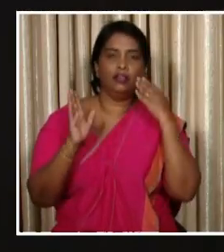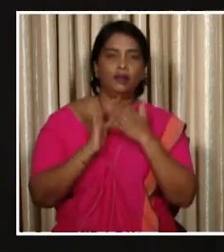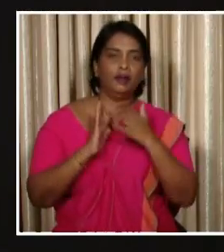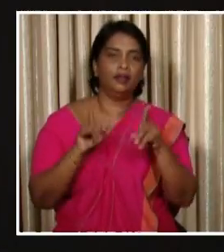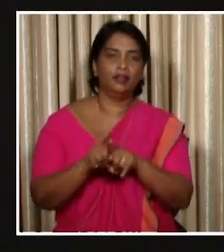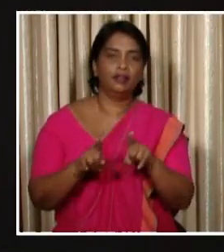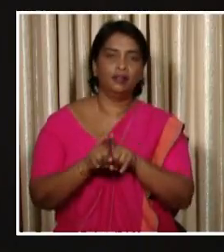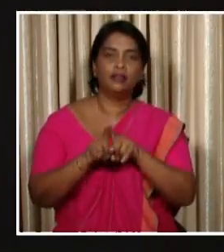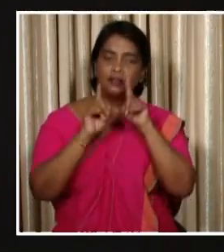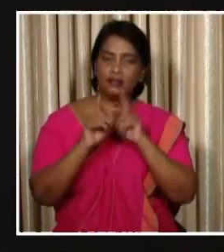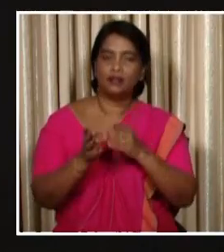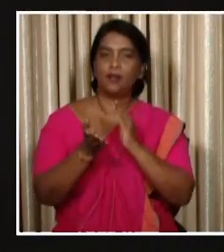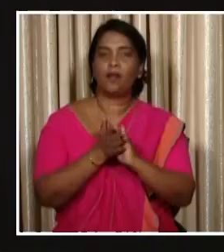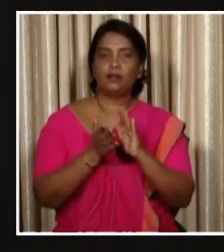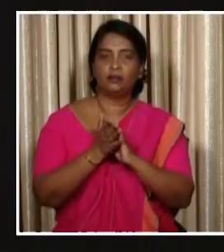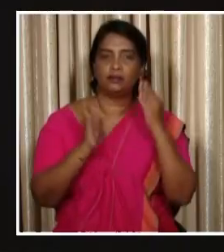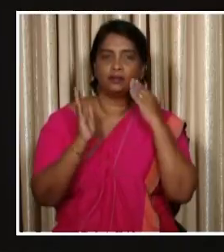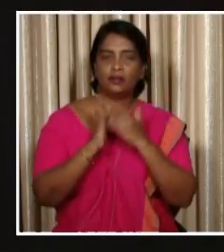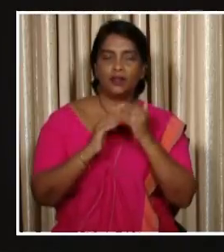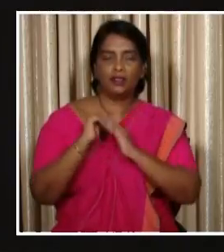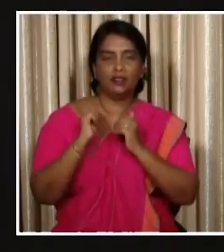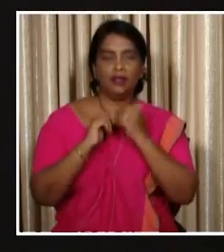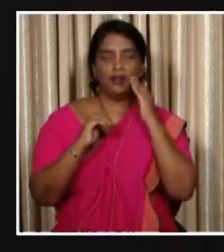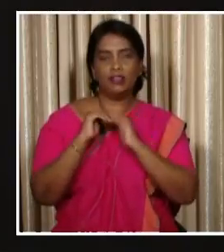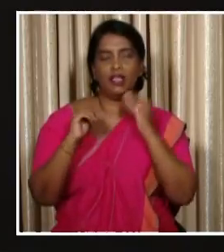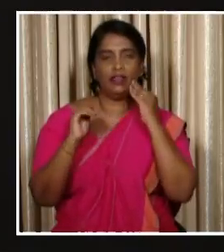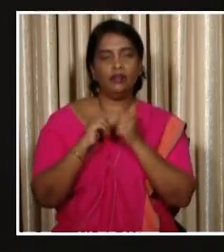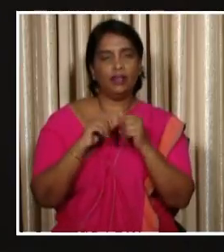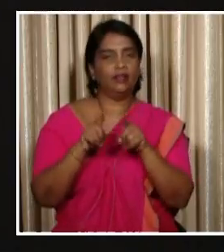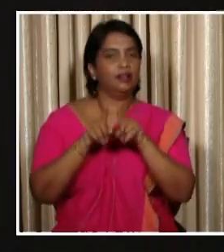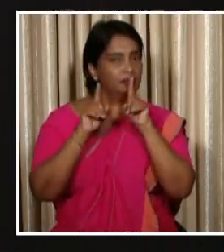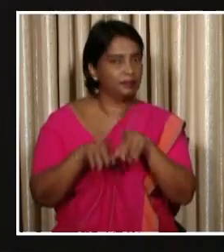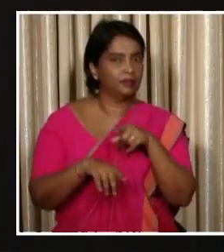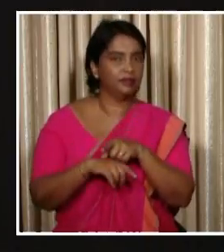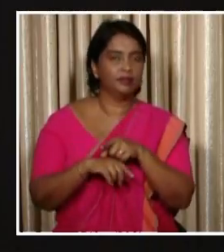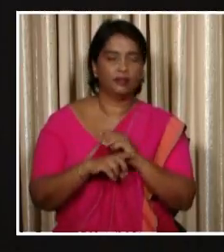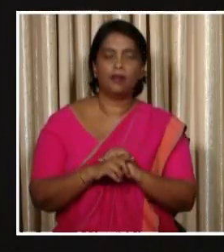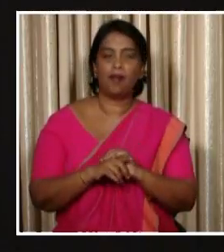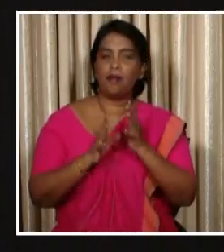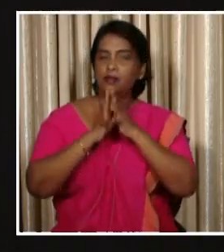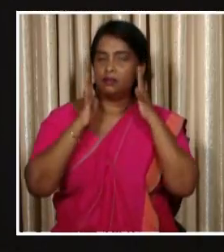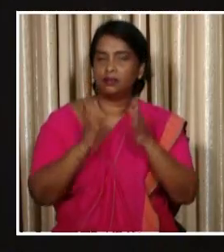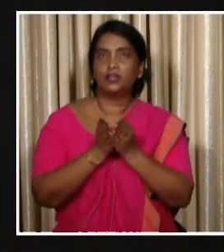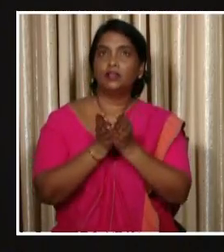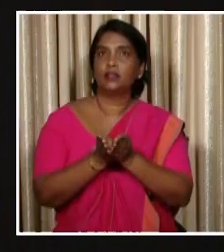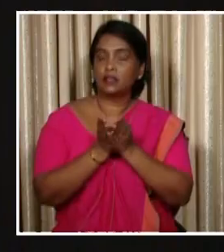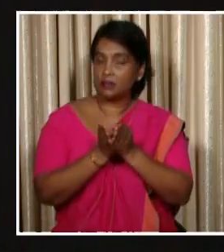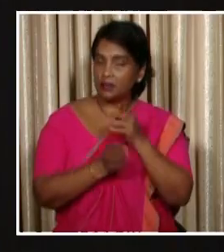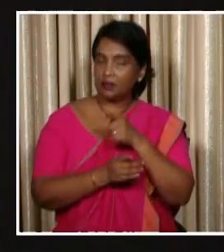has allocated several resources within this journey. Just to highlight few important elements,